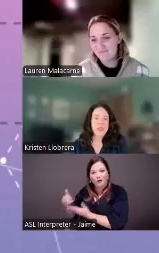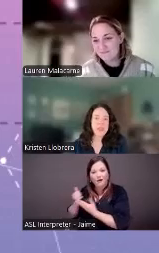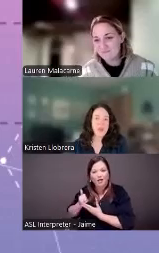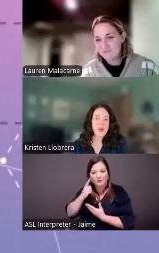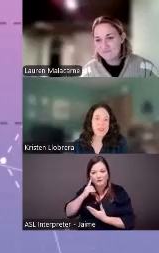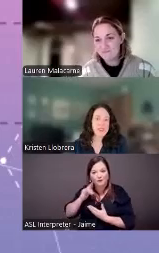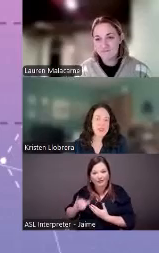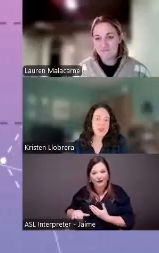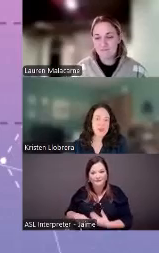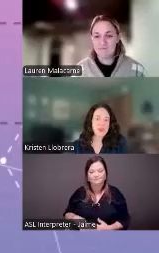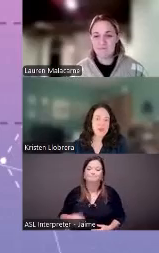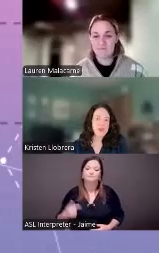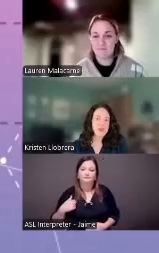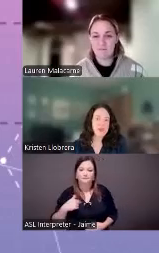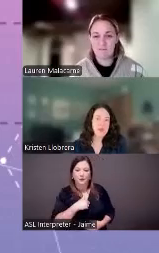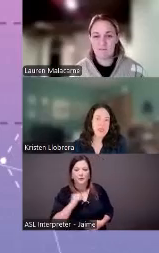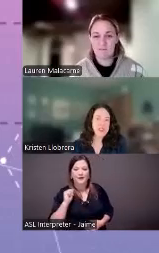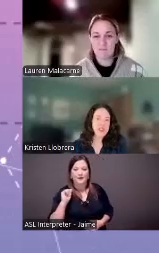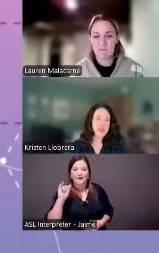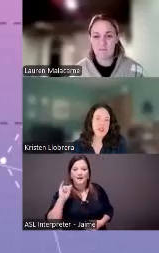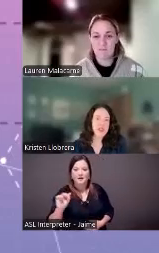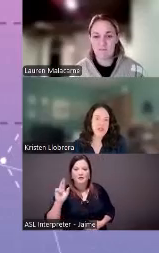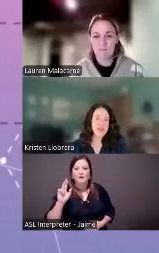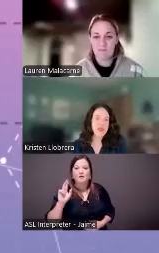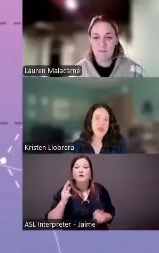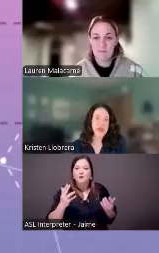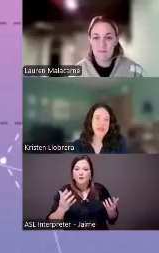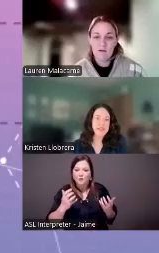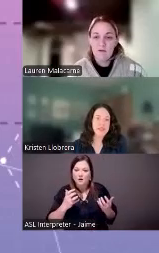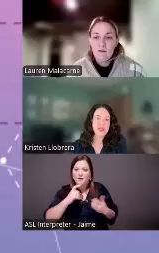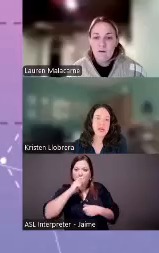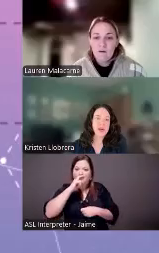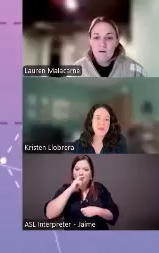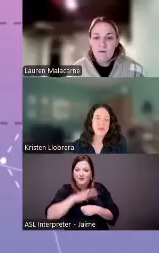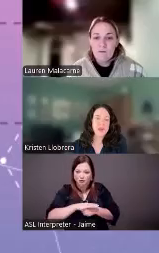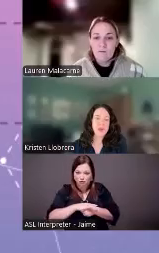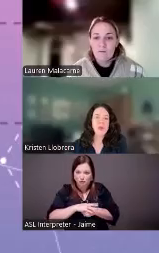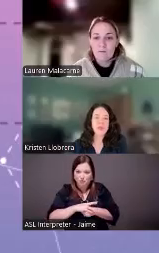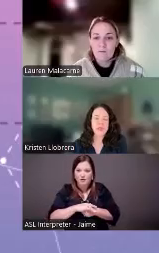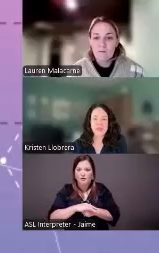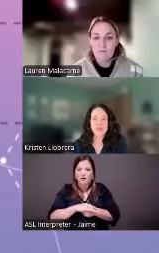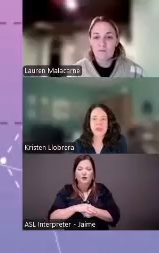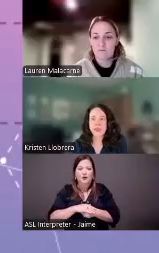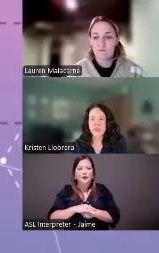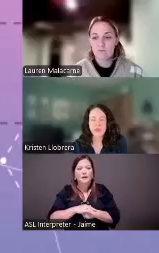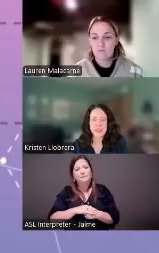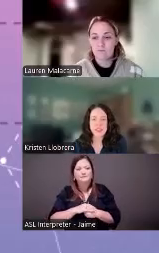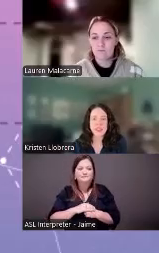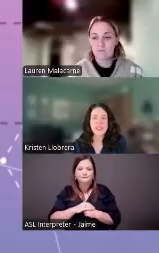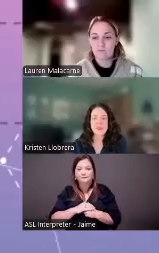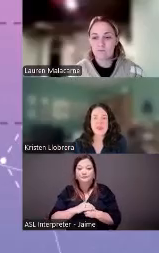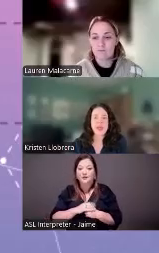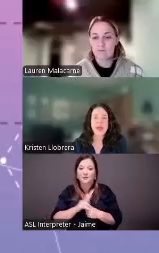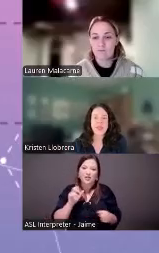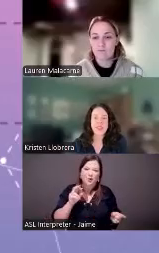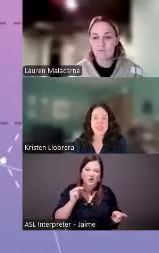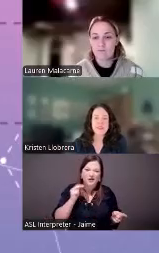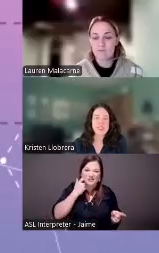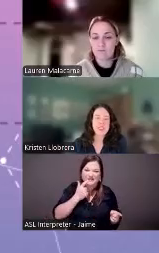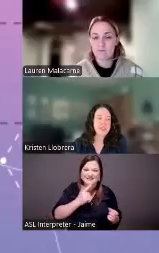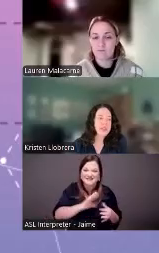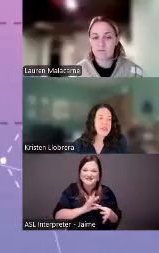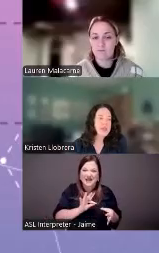And we also wanted to make sure that, well, I think Lauren, you just said this, but having